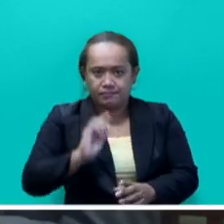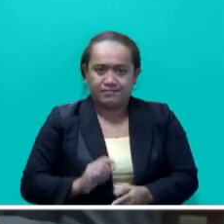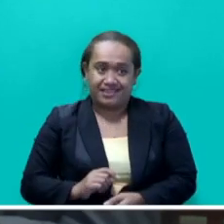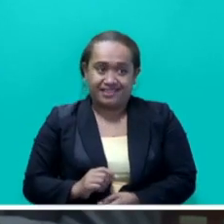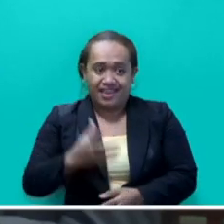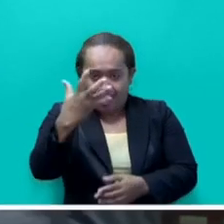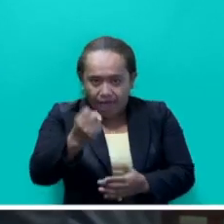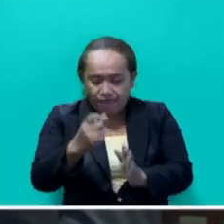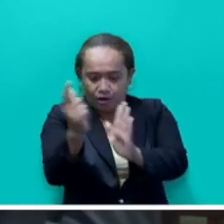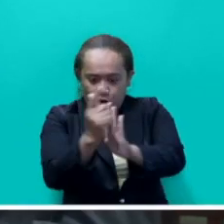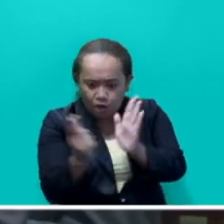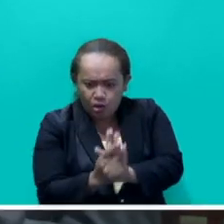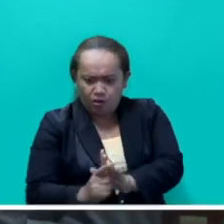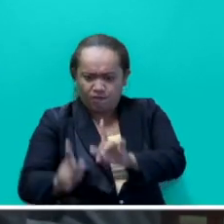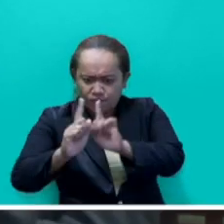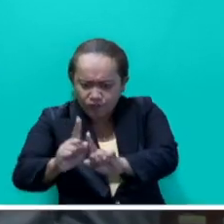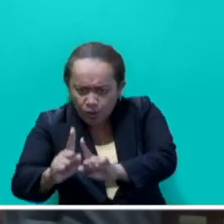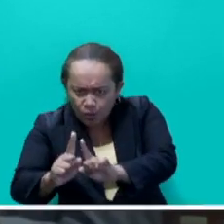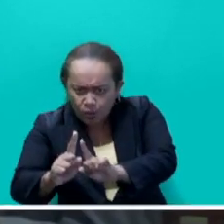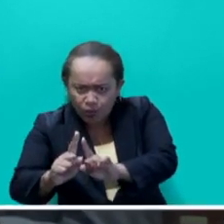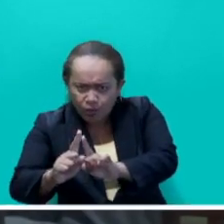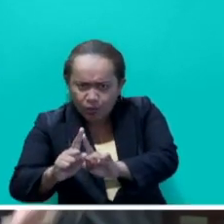I hope that a party leader